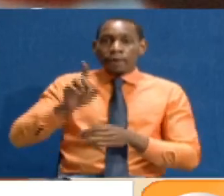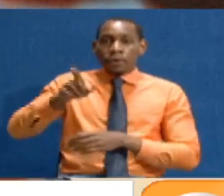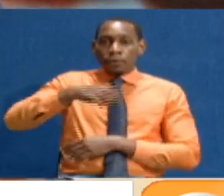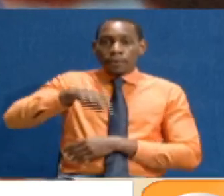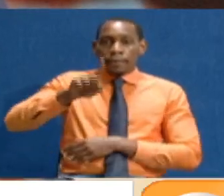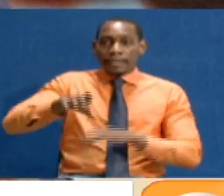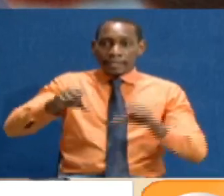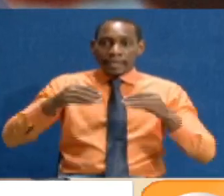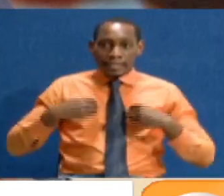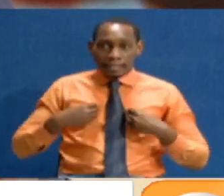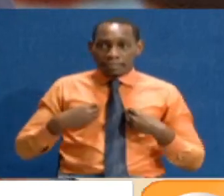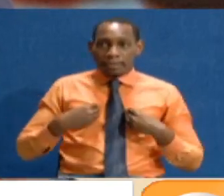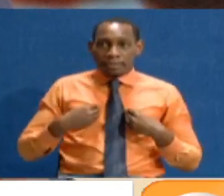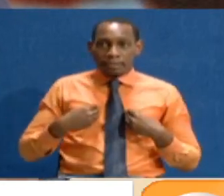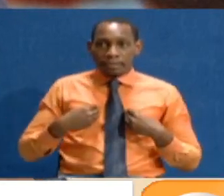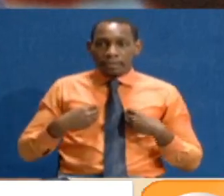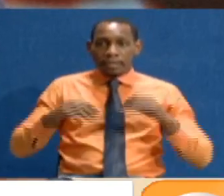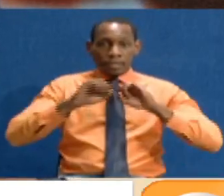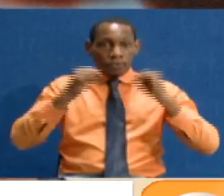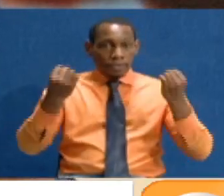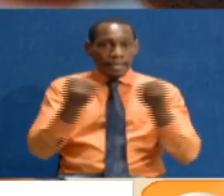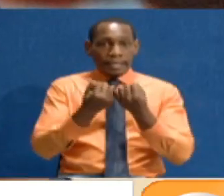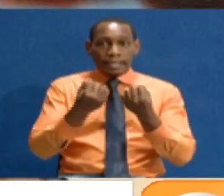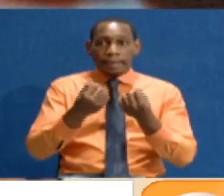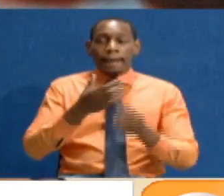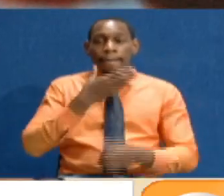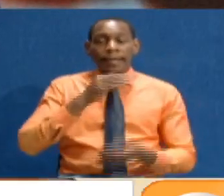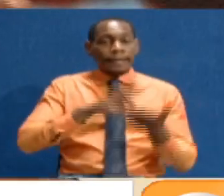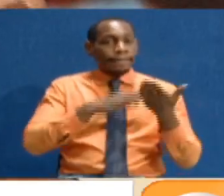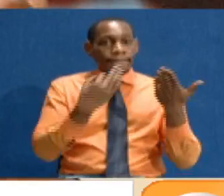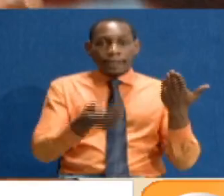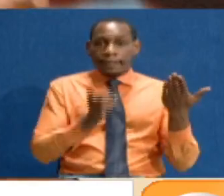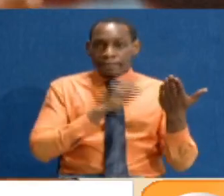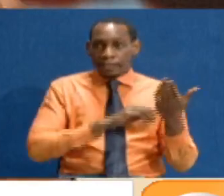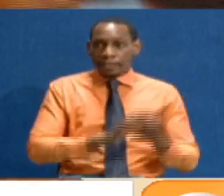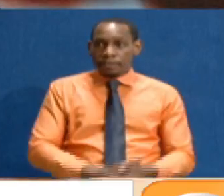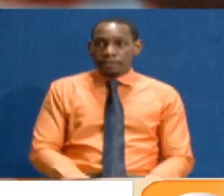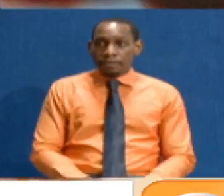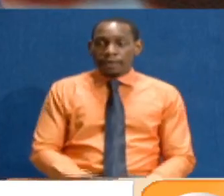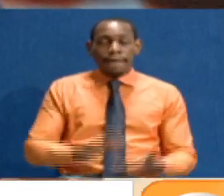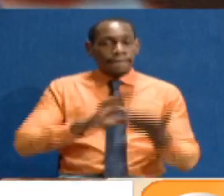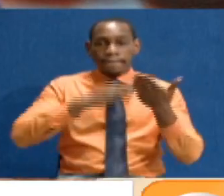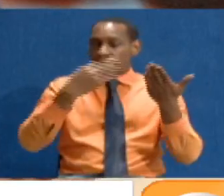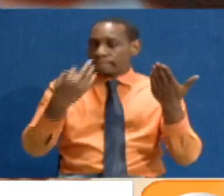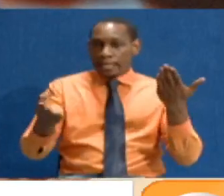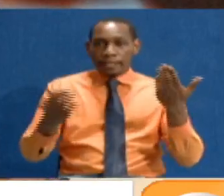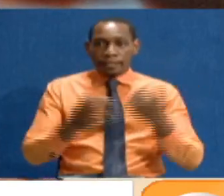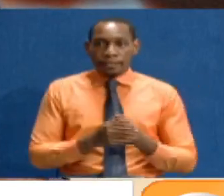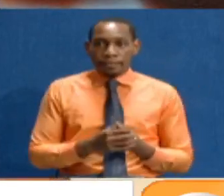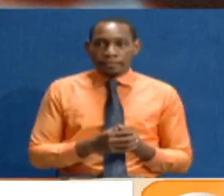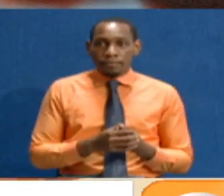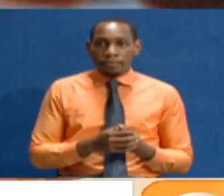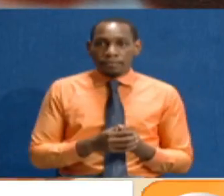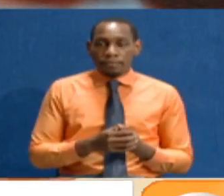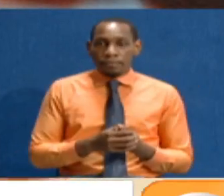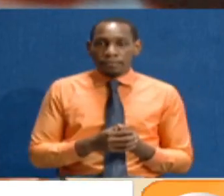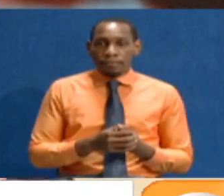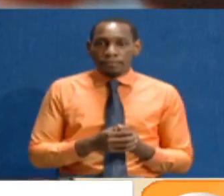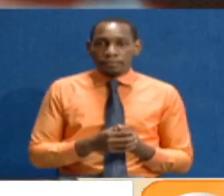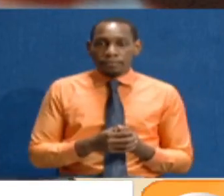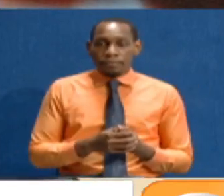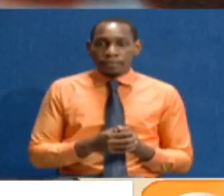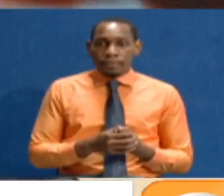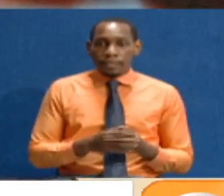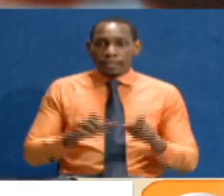it. We have to face it that as a society we've failed. Men, we've failed. We've just failed. There's no shortcut about